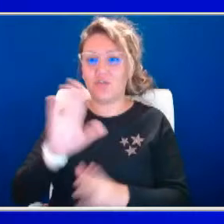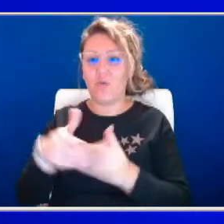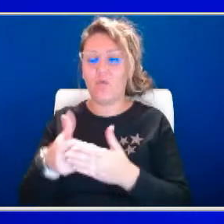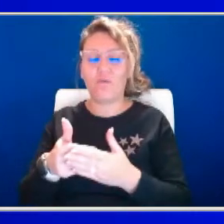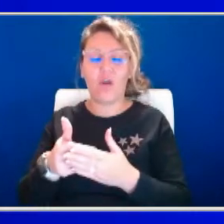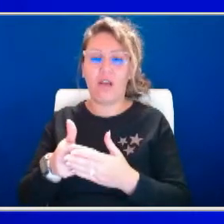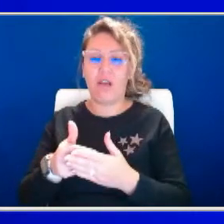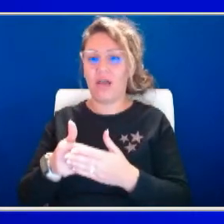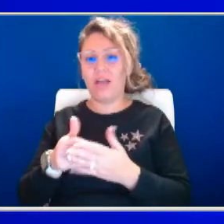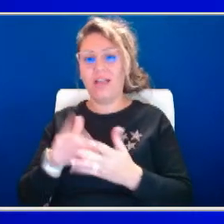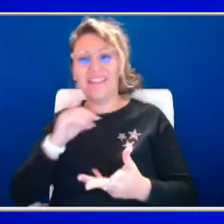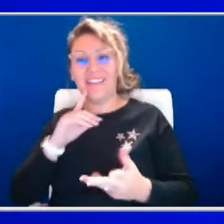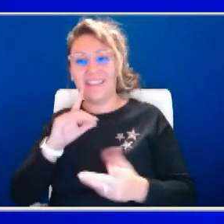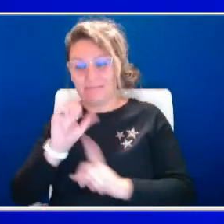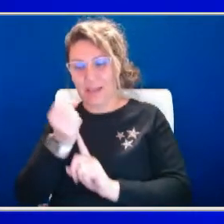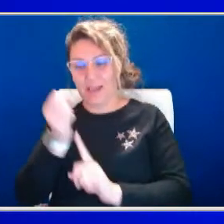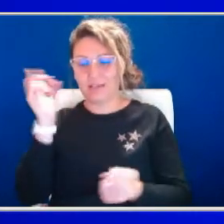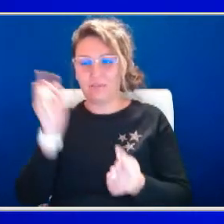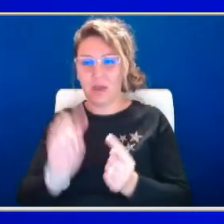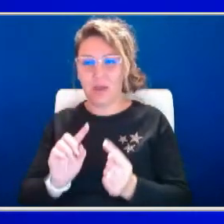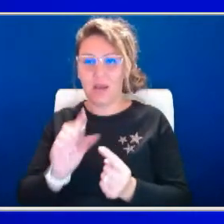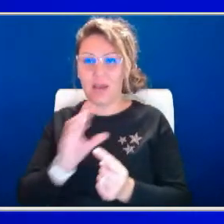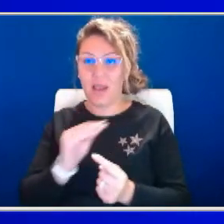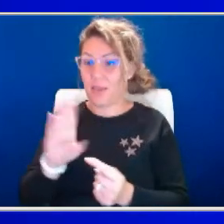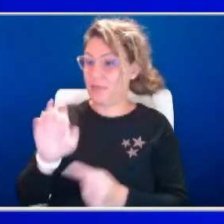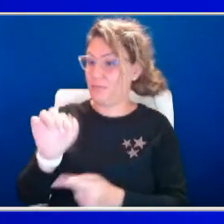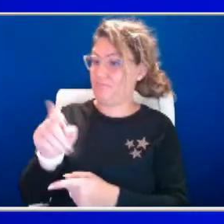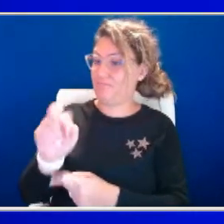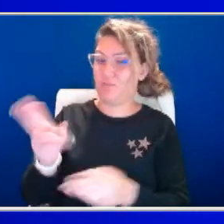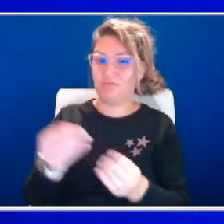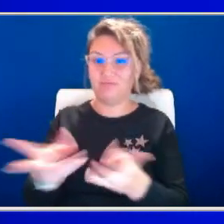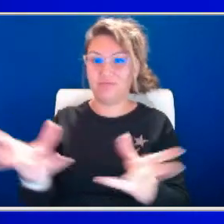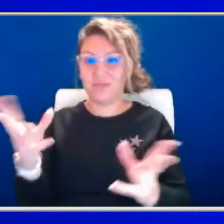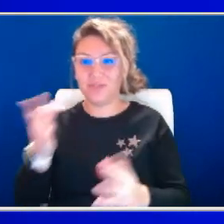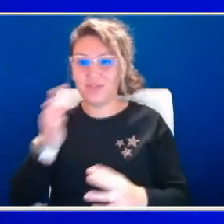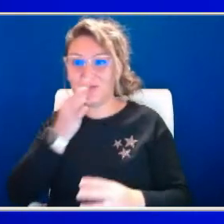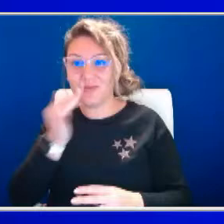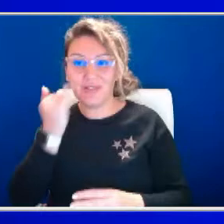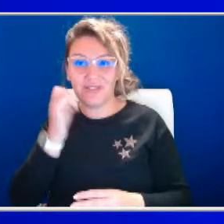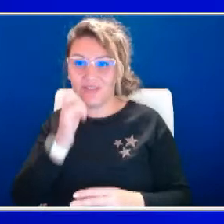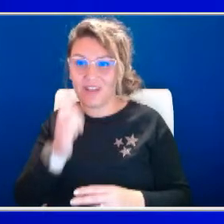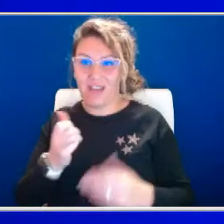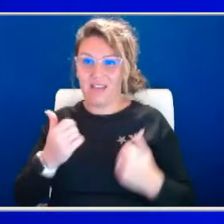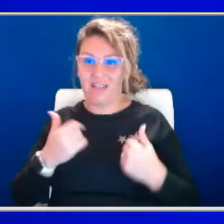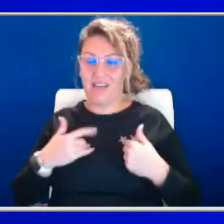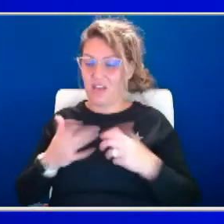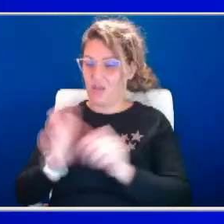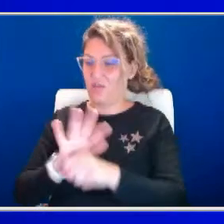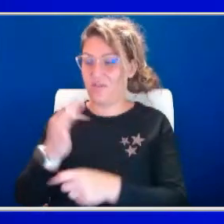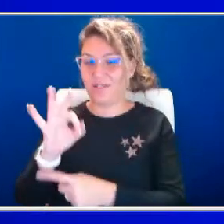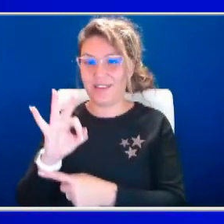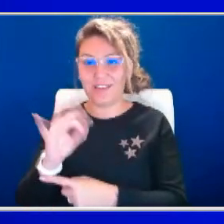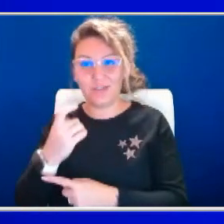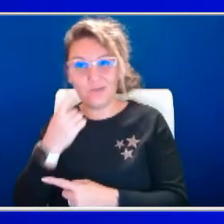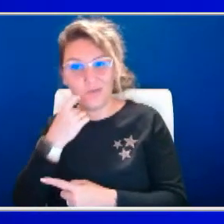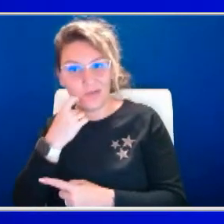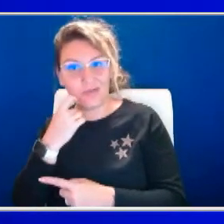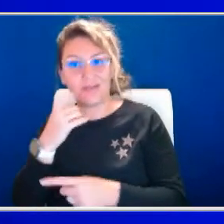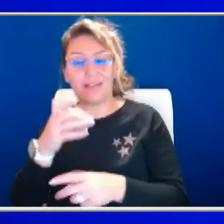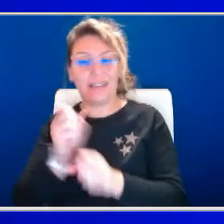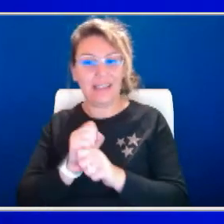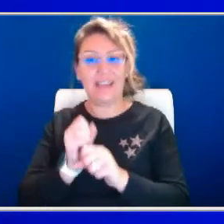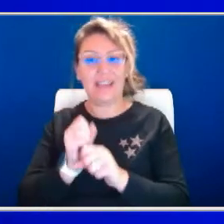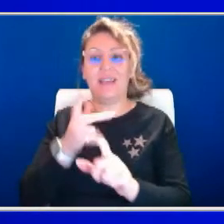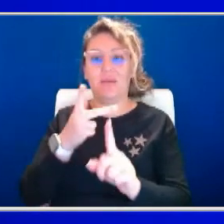Remember, boosters will be out soon. If you haven't had COVID-19 recently, it's good to go ahead and get your boosters. We will be getting